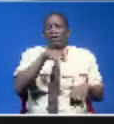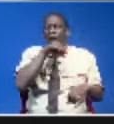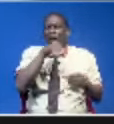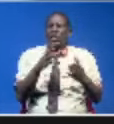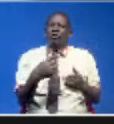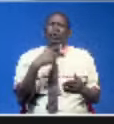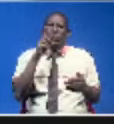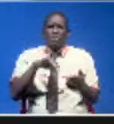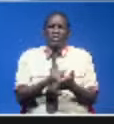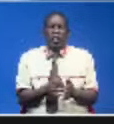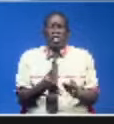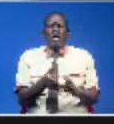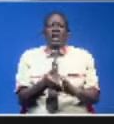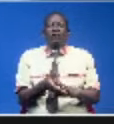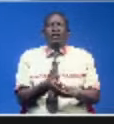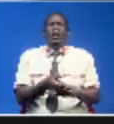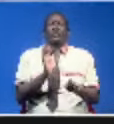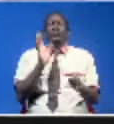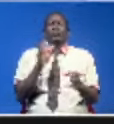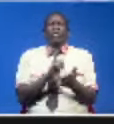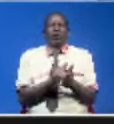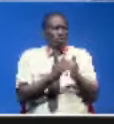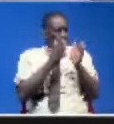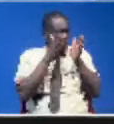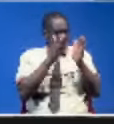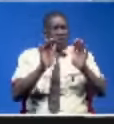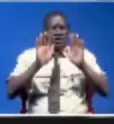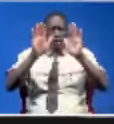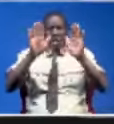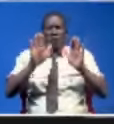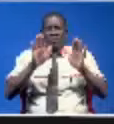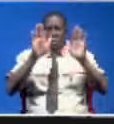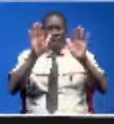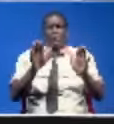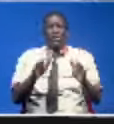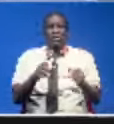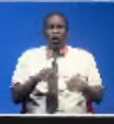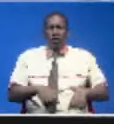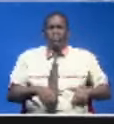anasema amejiondoa ili kushughulikia kampeni yake ya